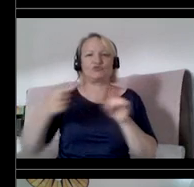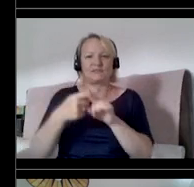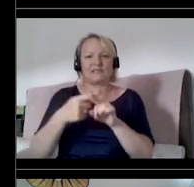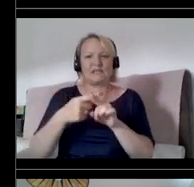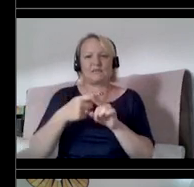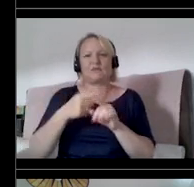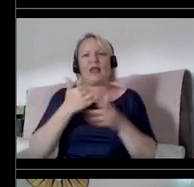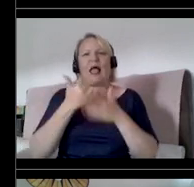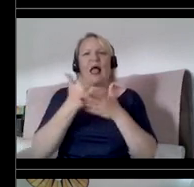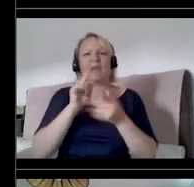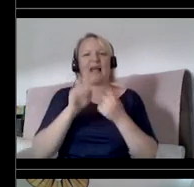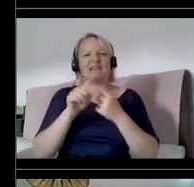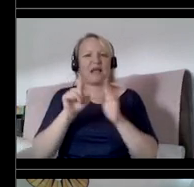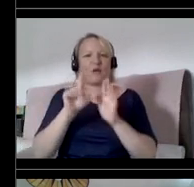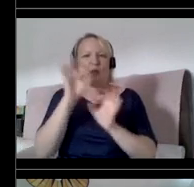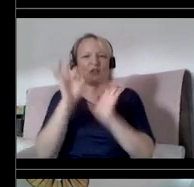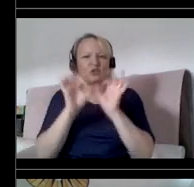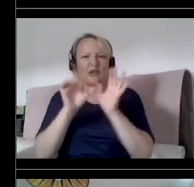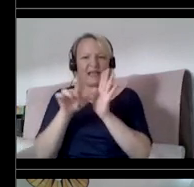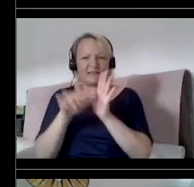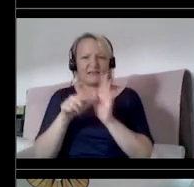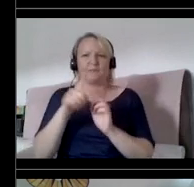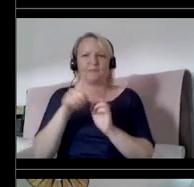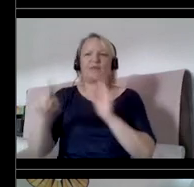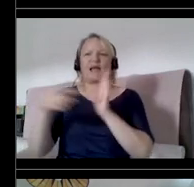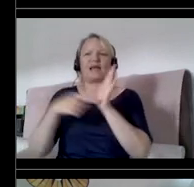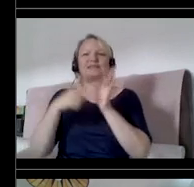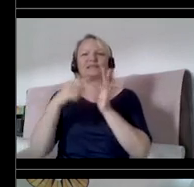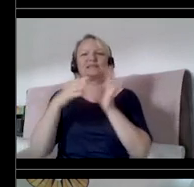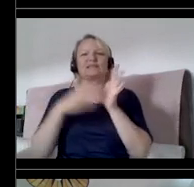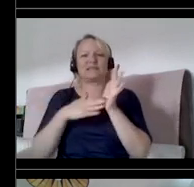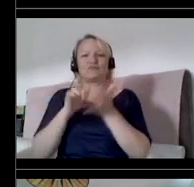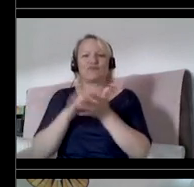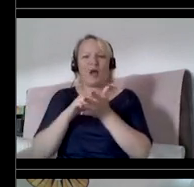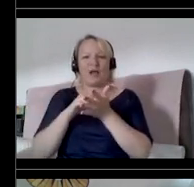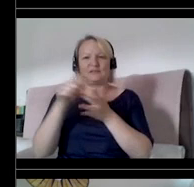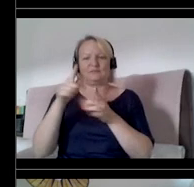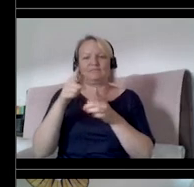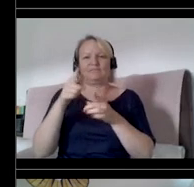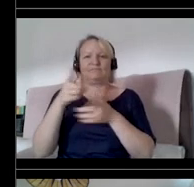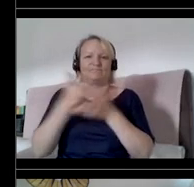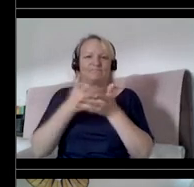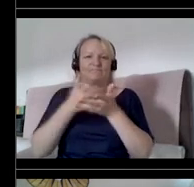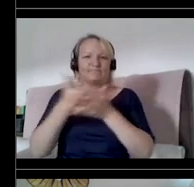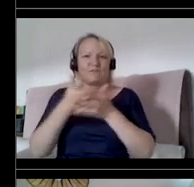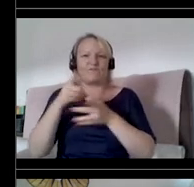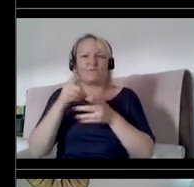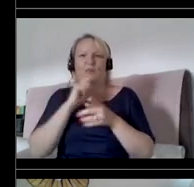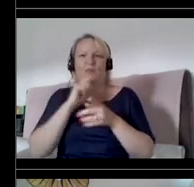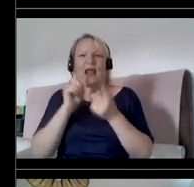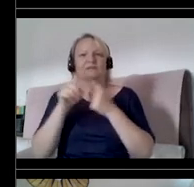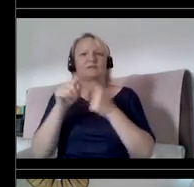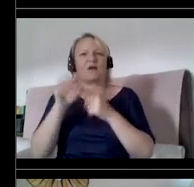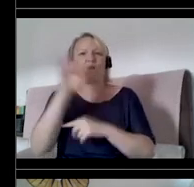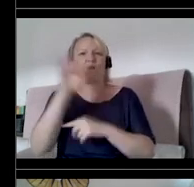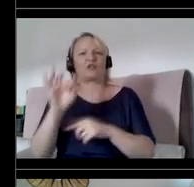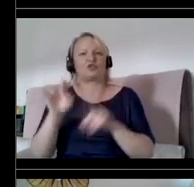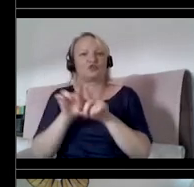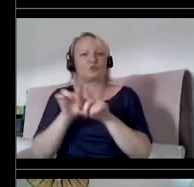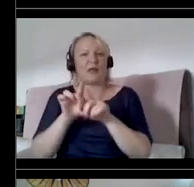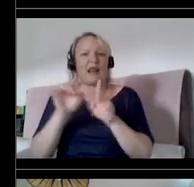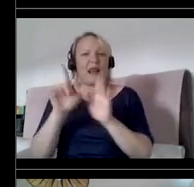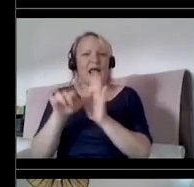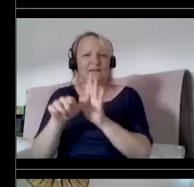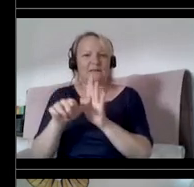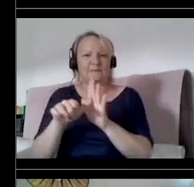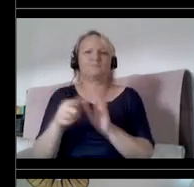Good evening, my name's Tim Wright. I'm the Head of Consents for Lower Thames Crossing, and I'll also be answering questions. We also have